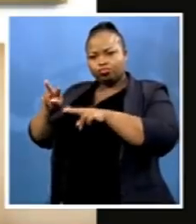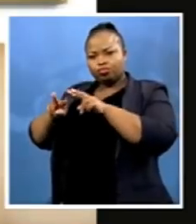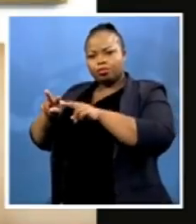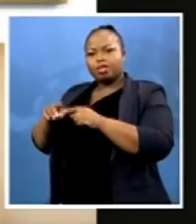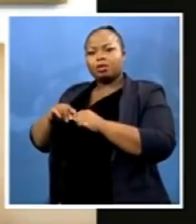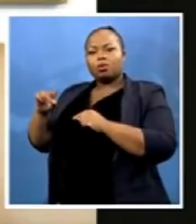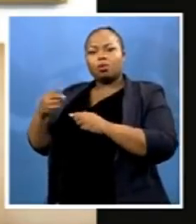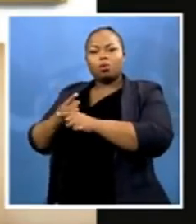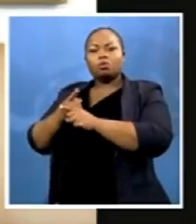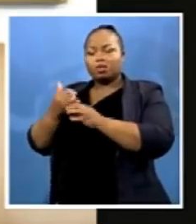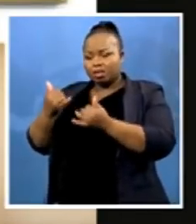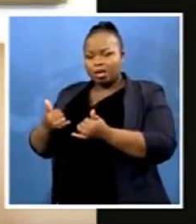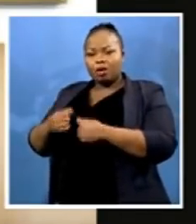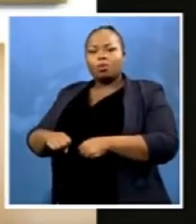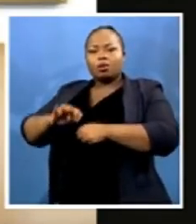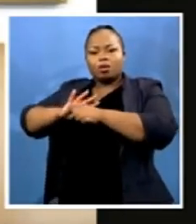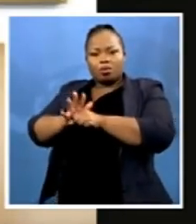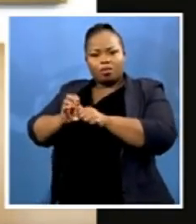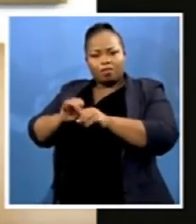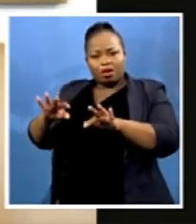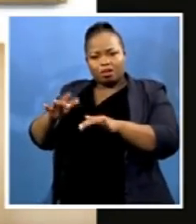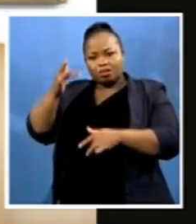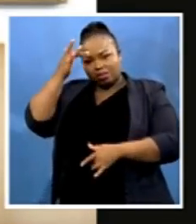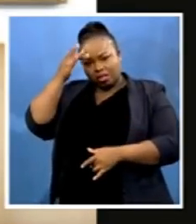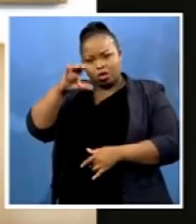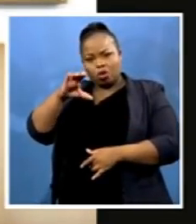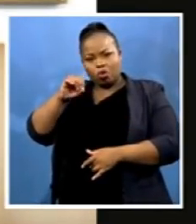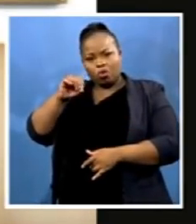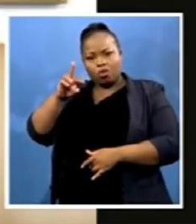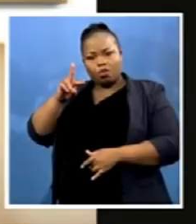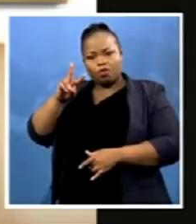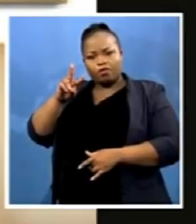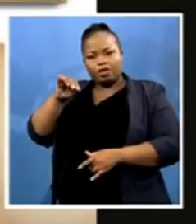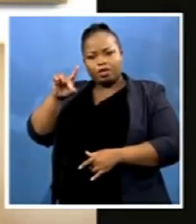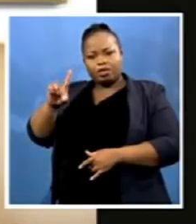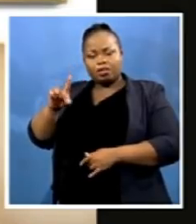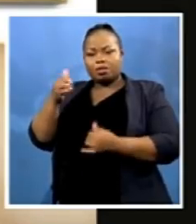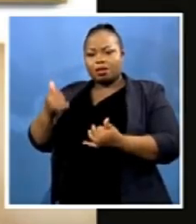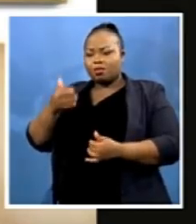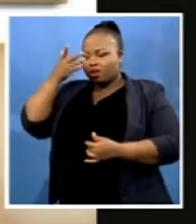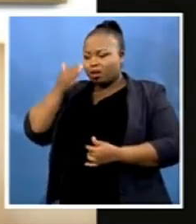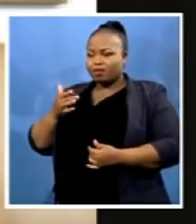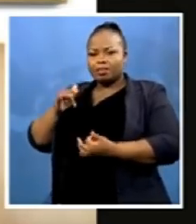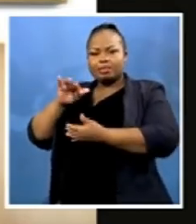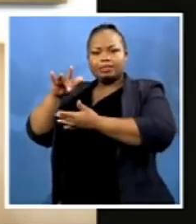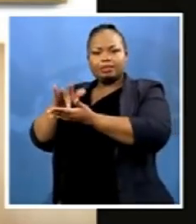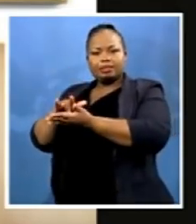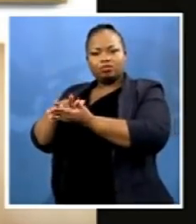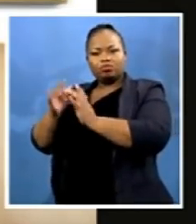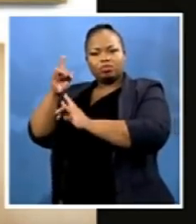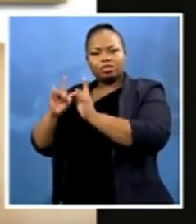a bit far from the capital city, and is where decentralization of some of the capacities, including